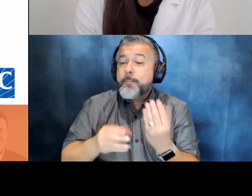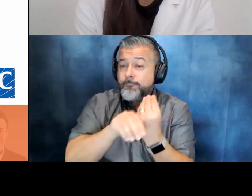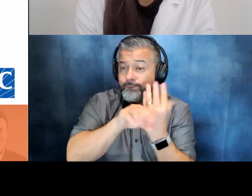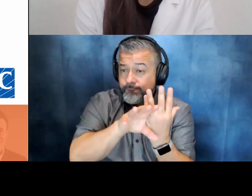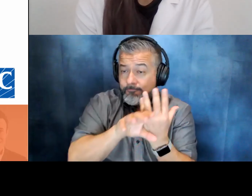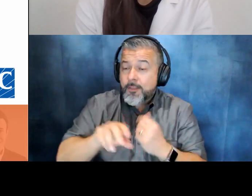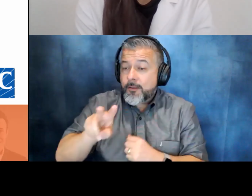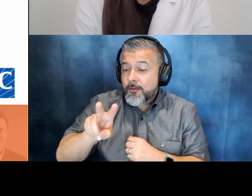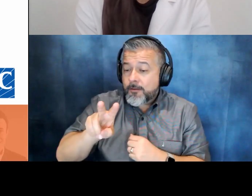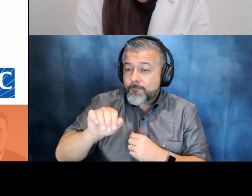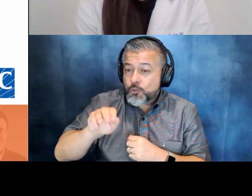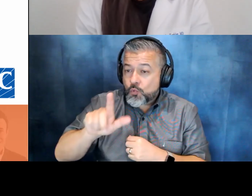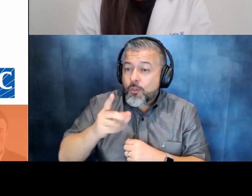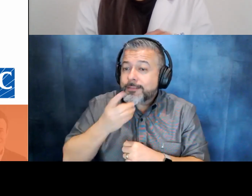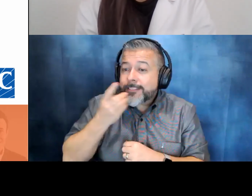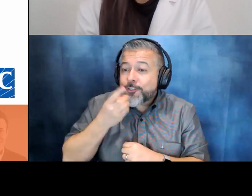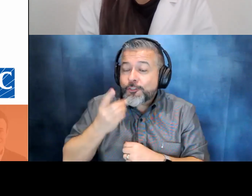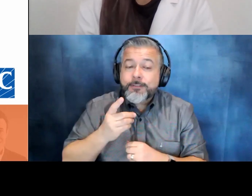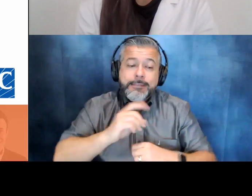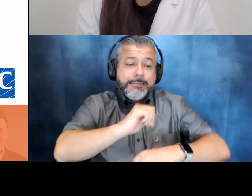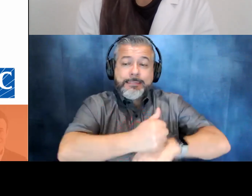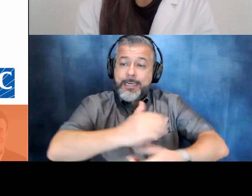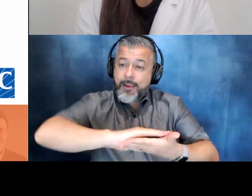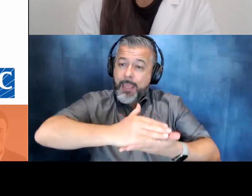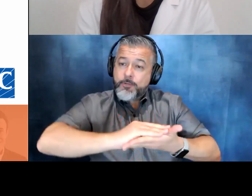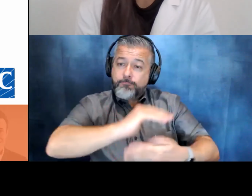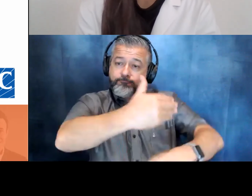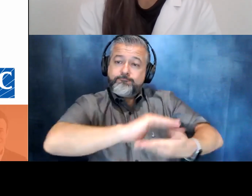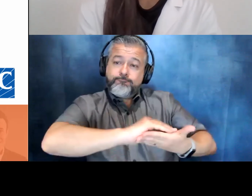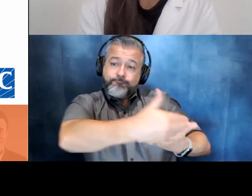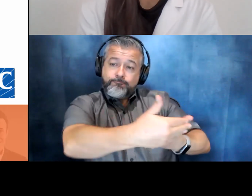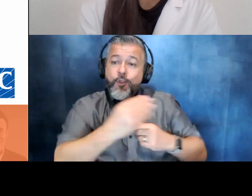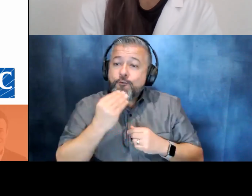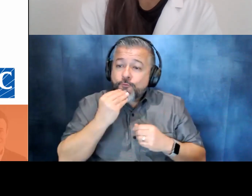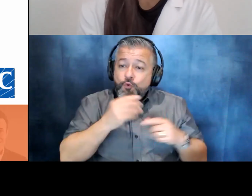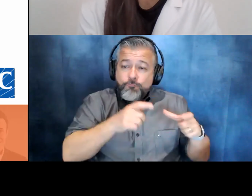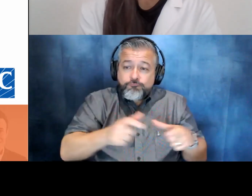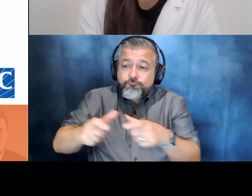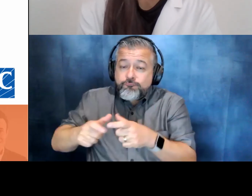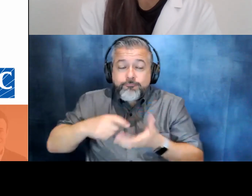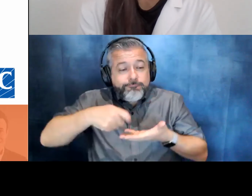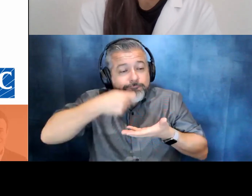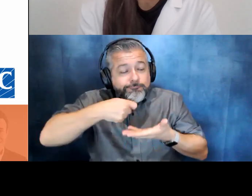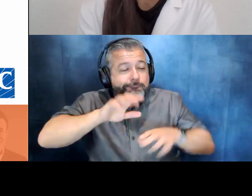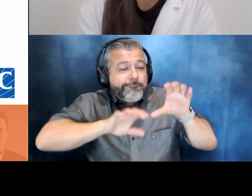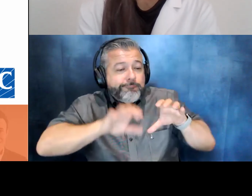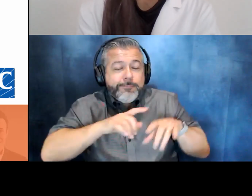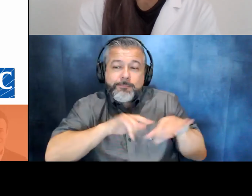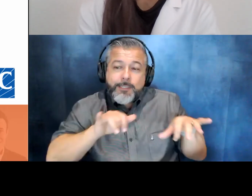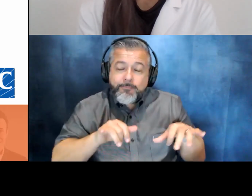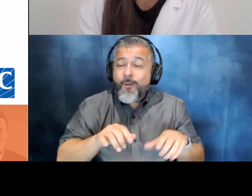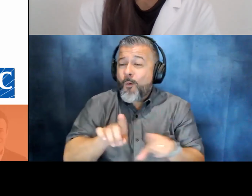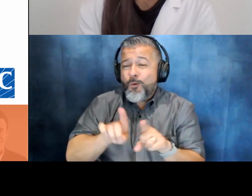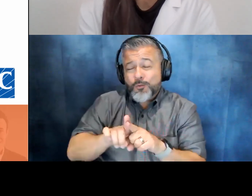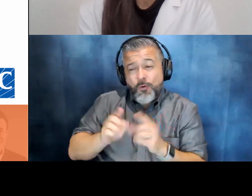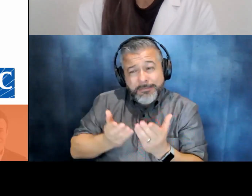at the dining table. And I really urge everyone to avoid in-person Black Friday shopping this year. We